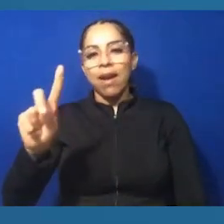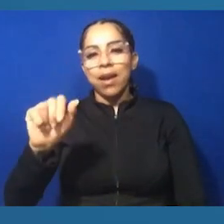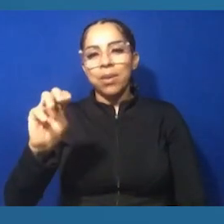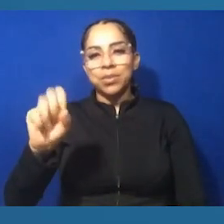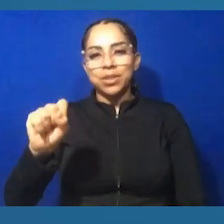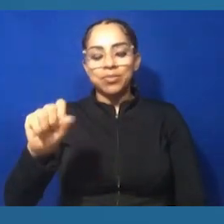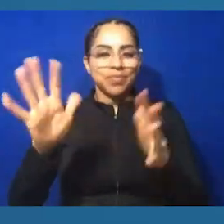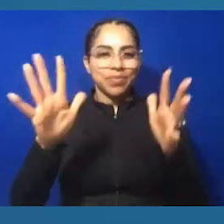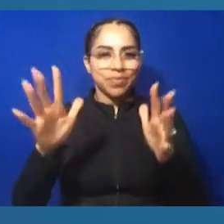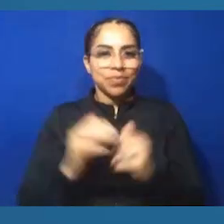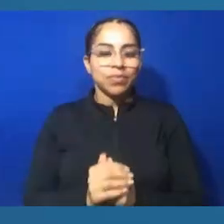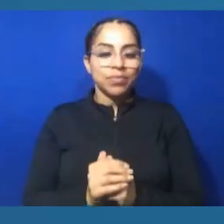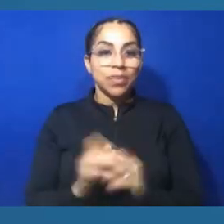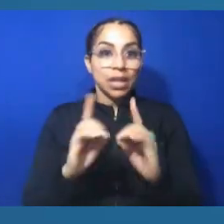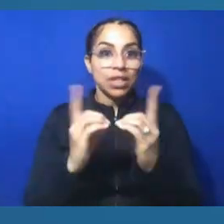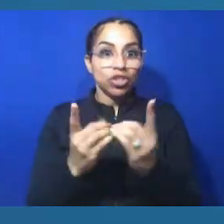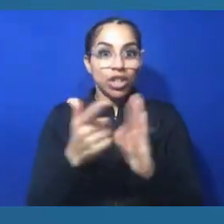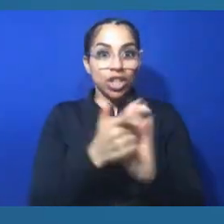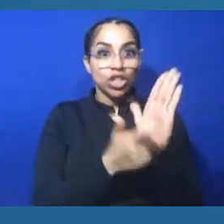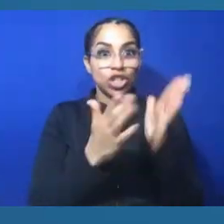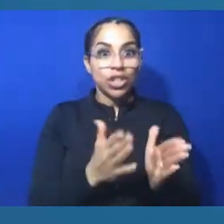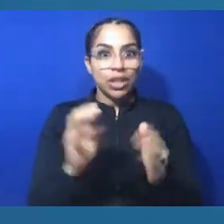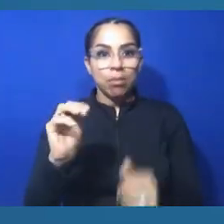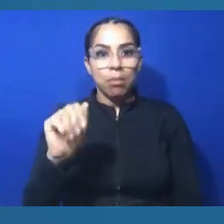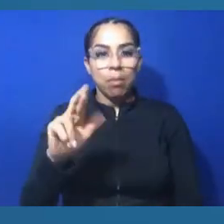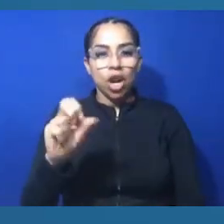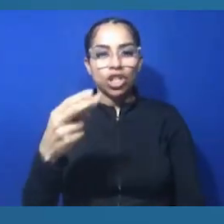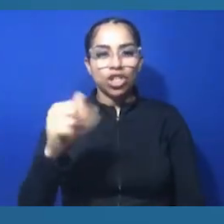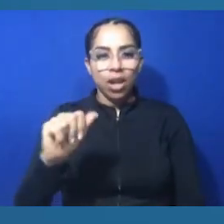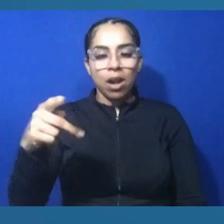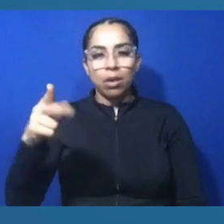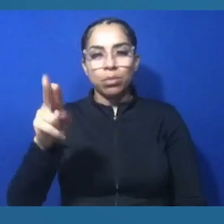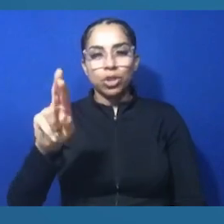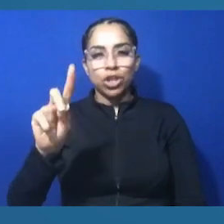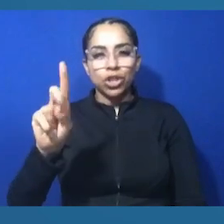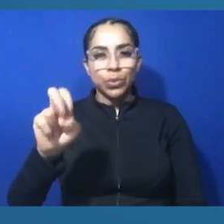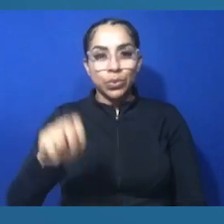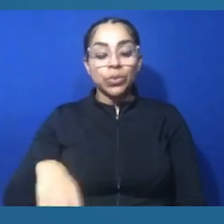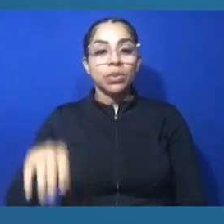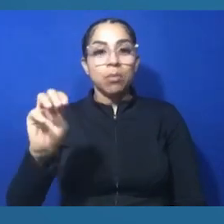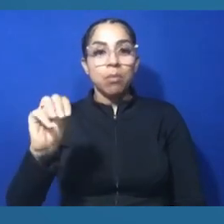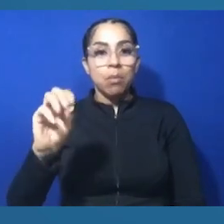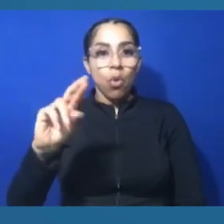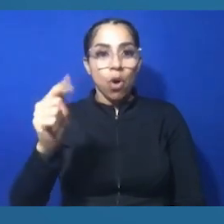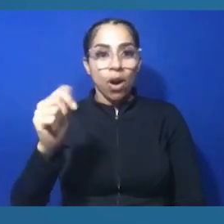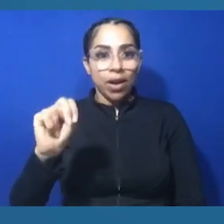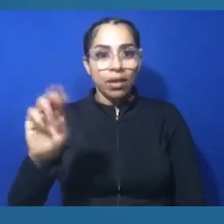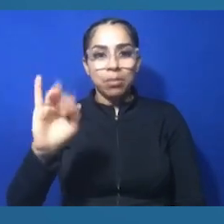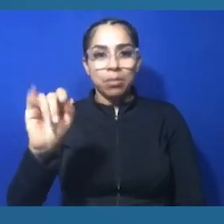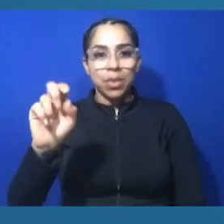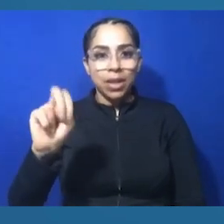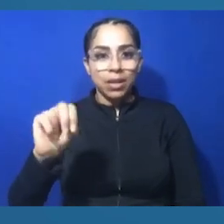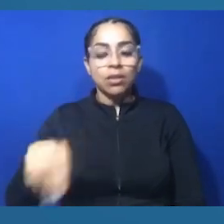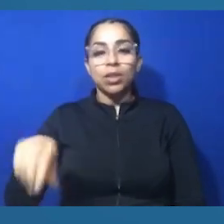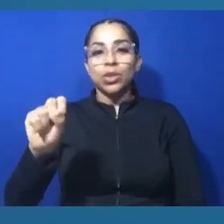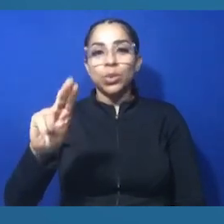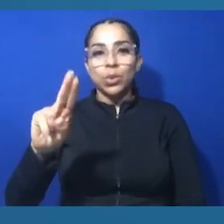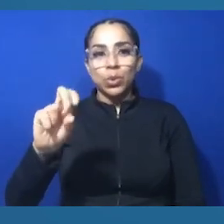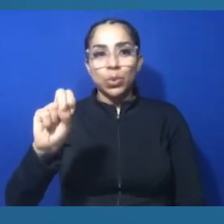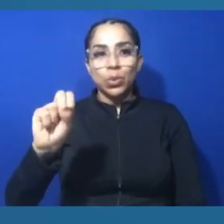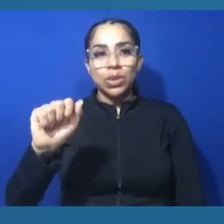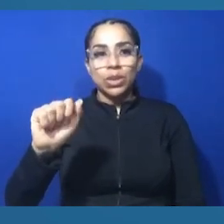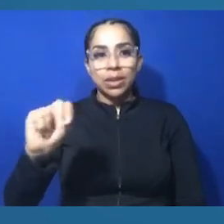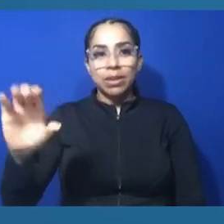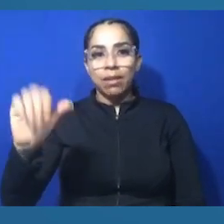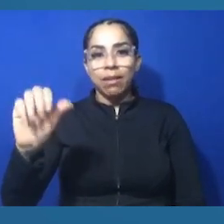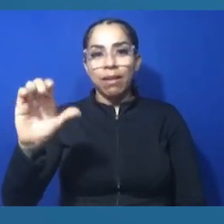District Attorneys Marcia Perdue, Morgan Bitton, Susan Cacase, and Mary Pat